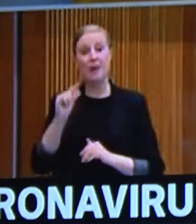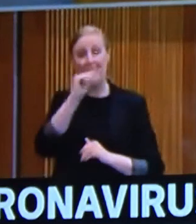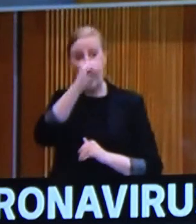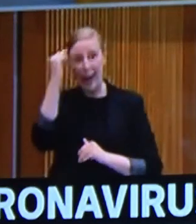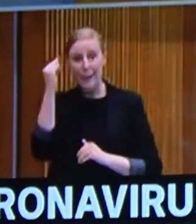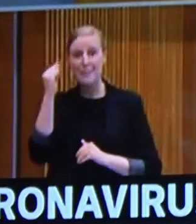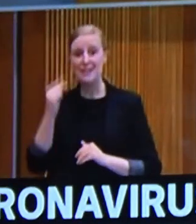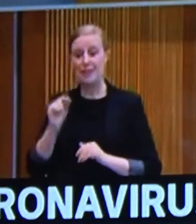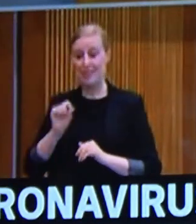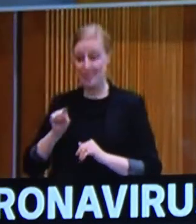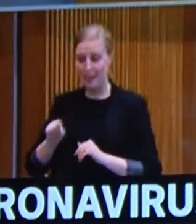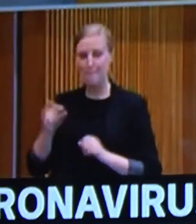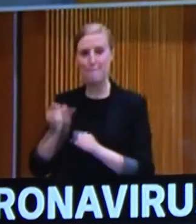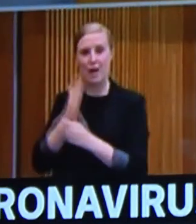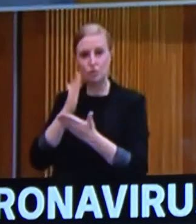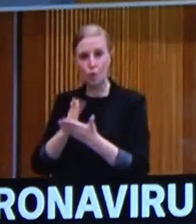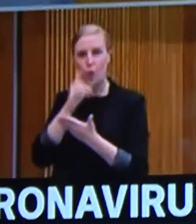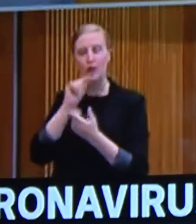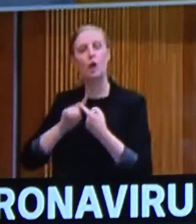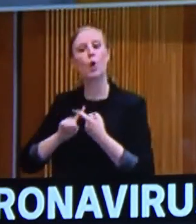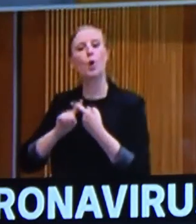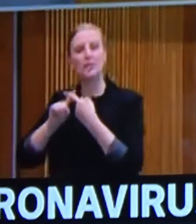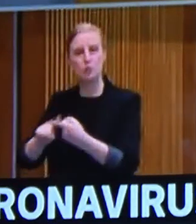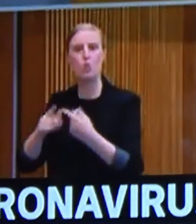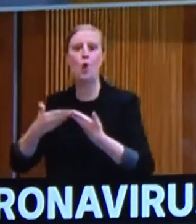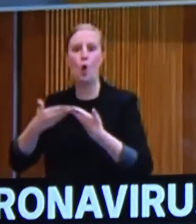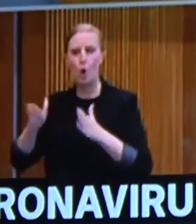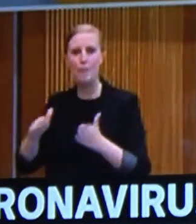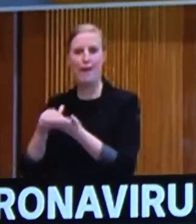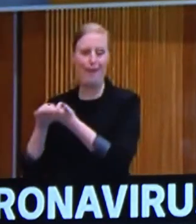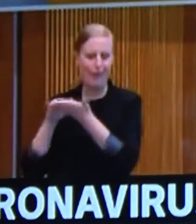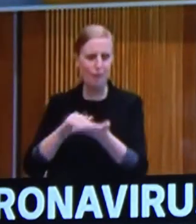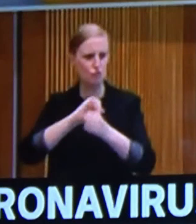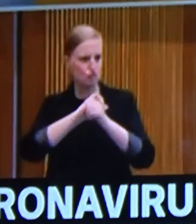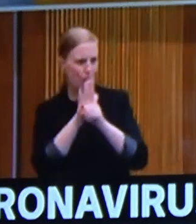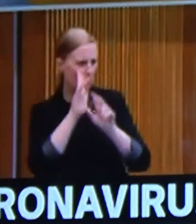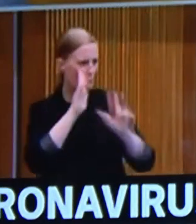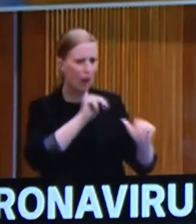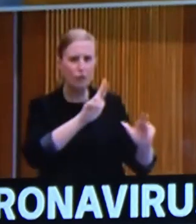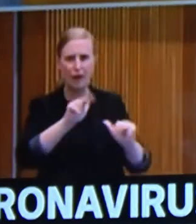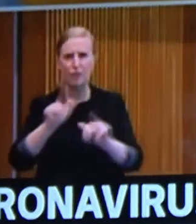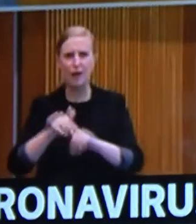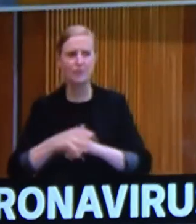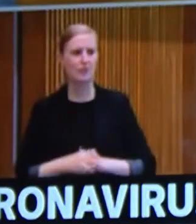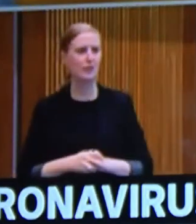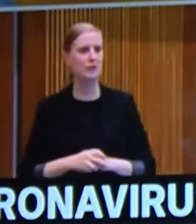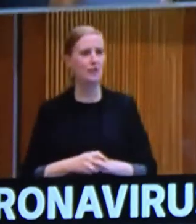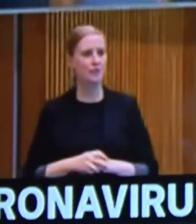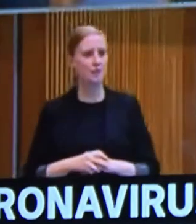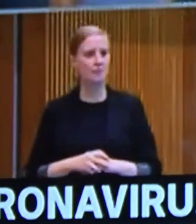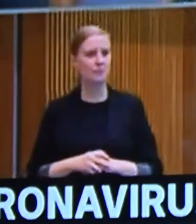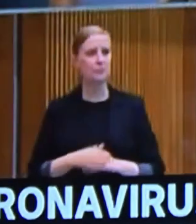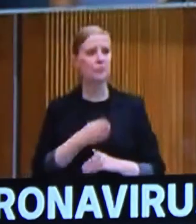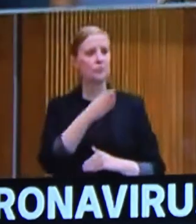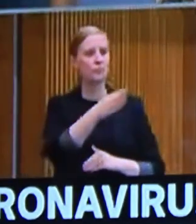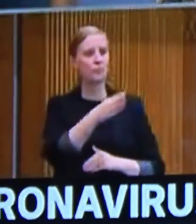provide in return for us guaranteeing the viability. Are you able to put any kind of estimate on how much this is likely to